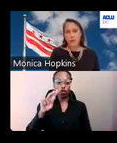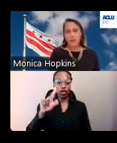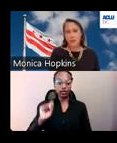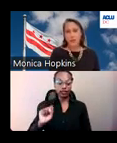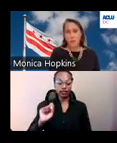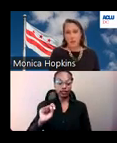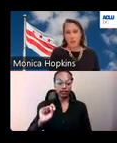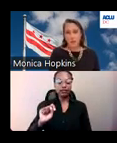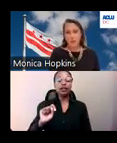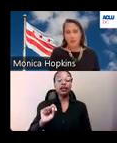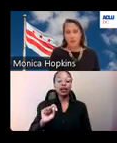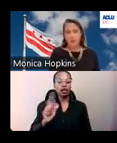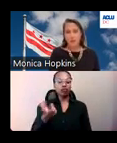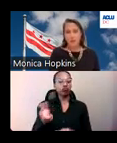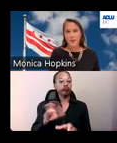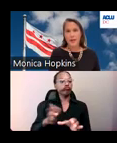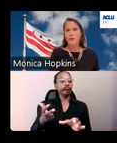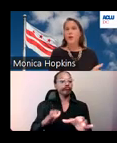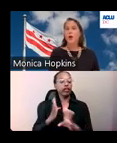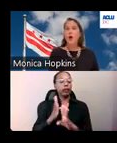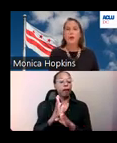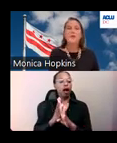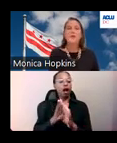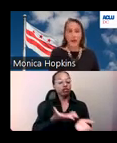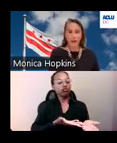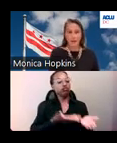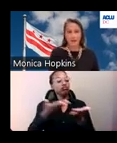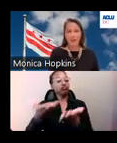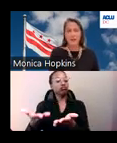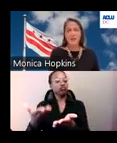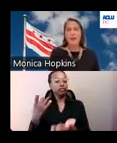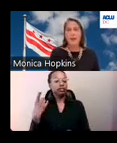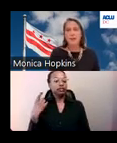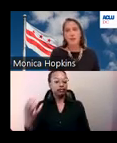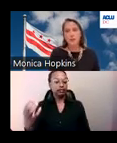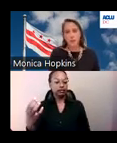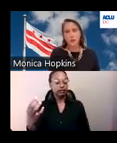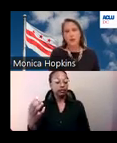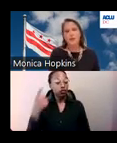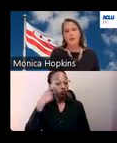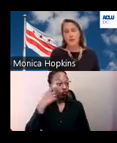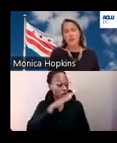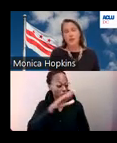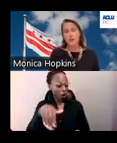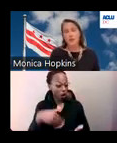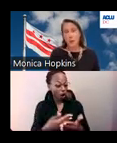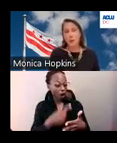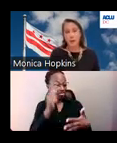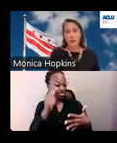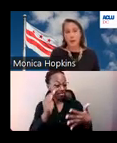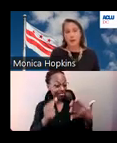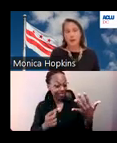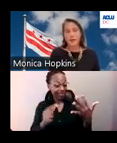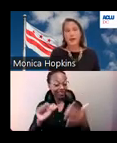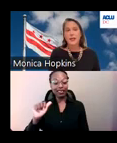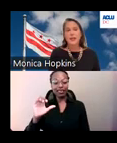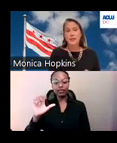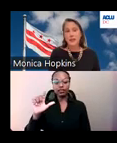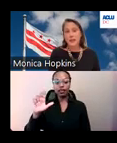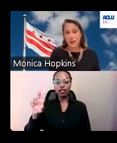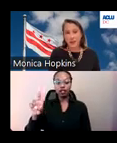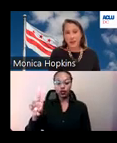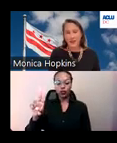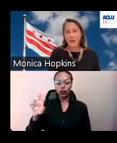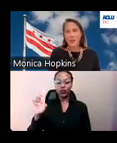the District of Columbia. And for all of that, the ACLU of the District of Columbia